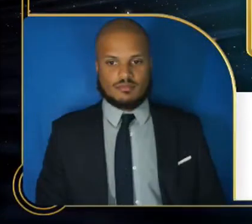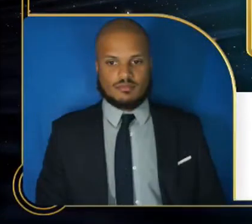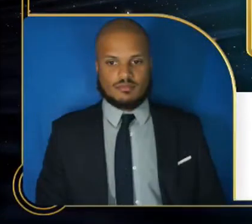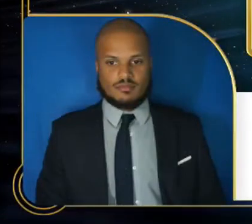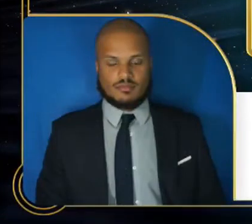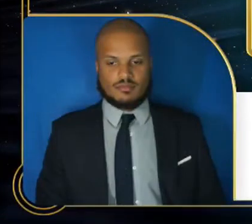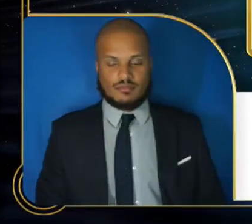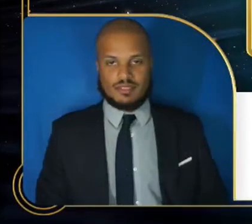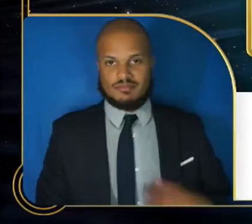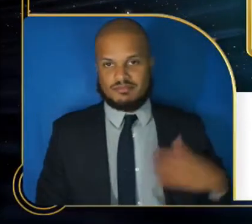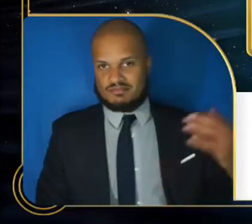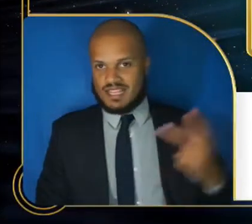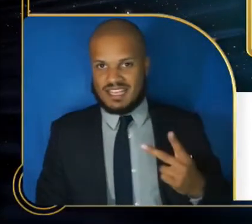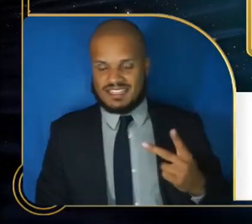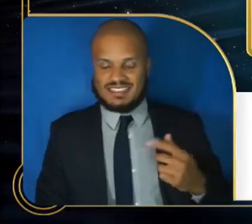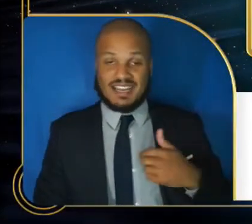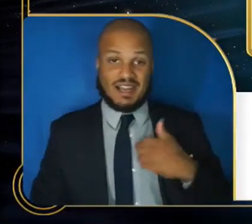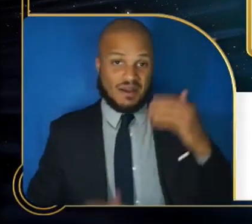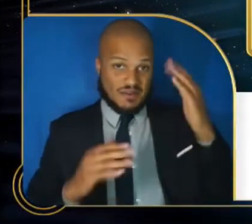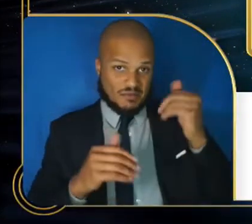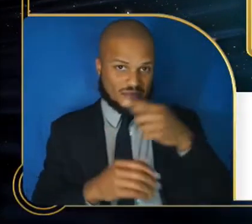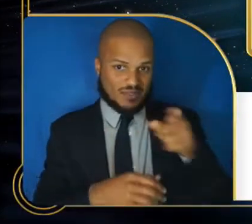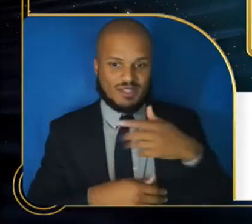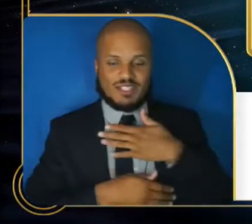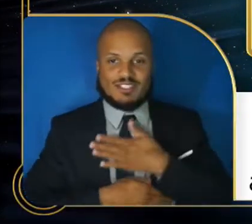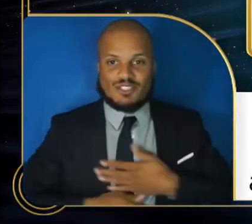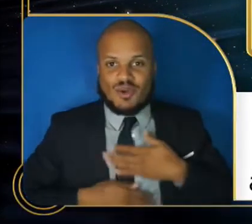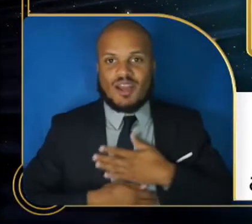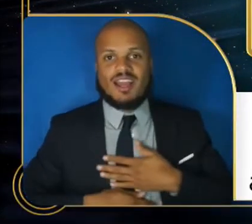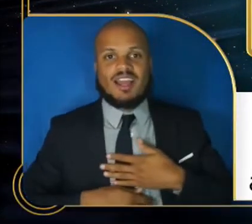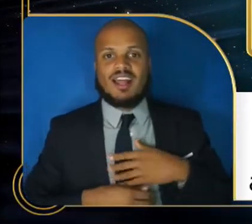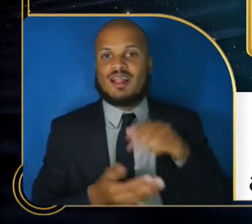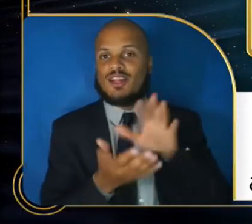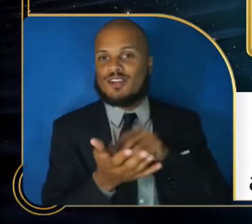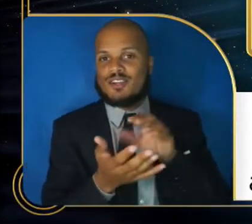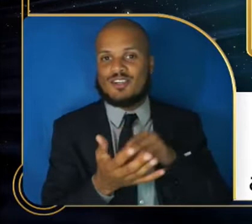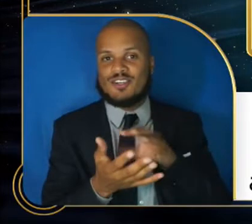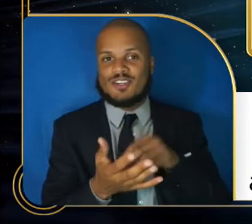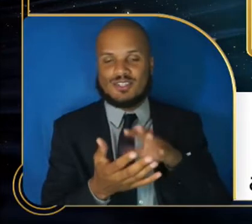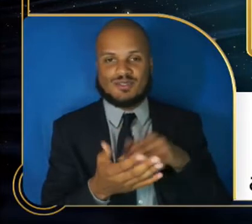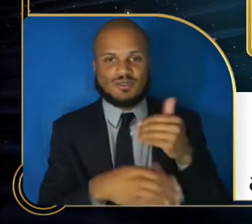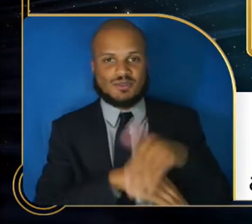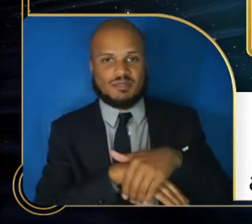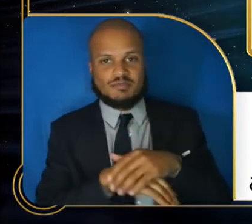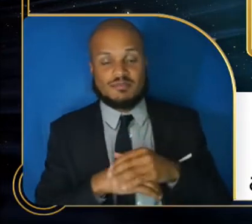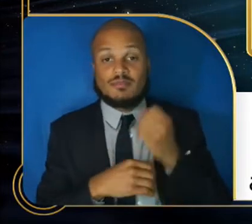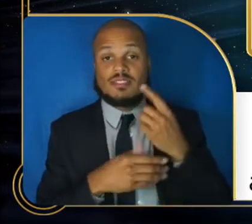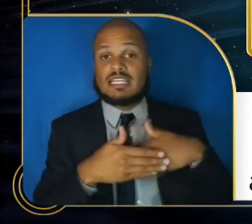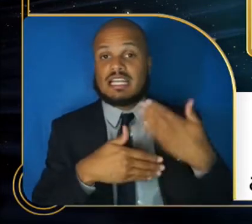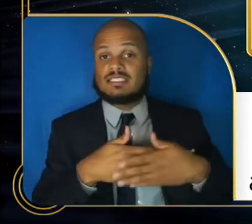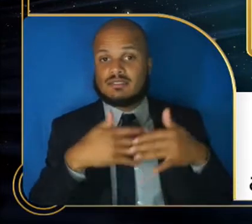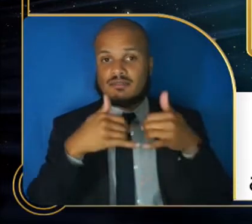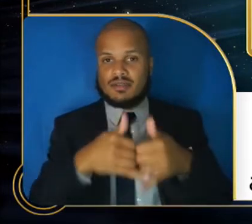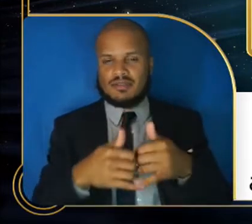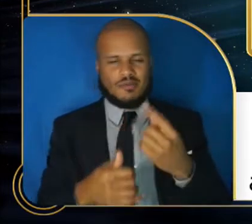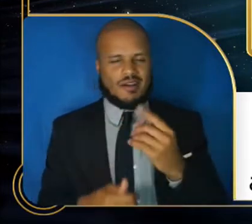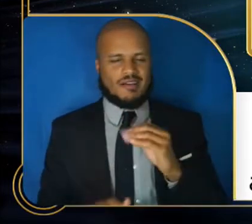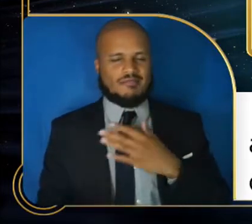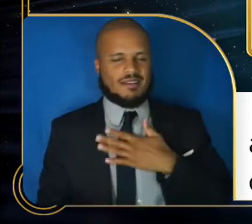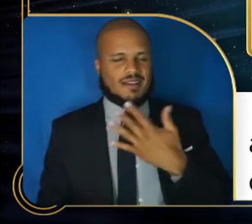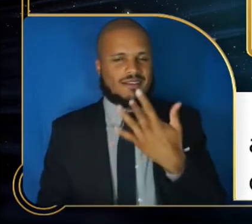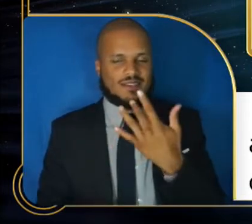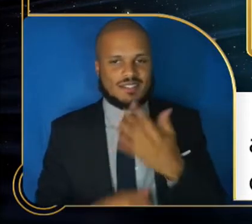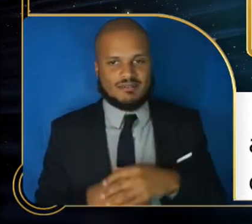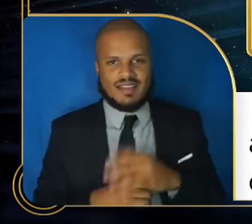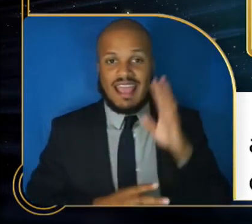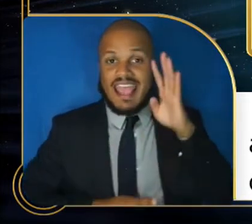I hope you are enjoying and learning a lot tonight. This next award is one of my favorites,